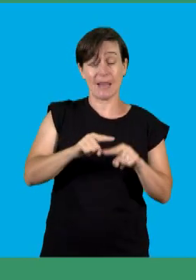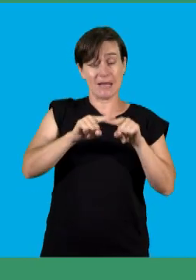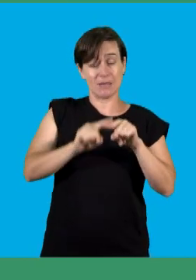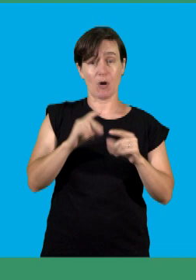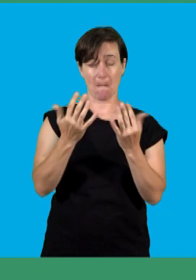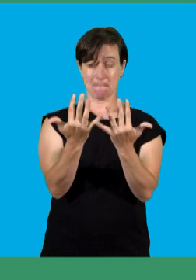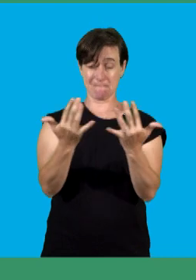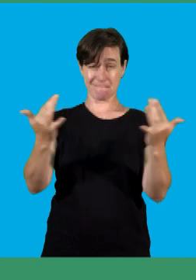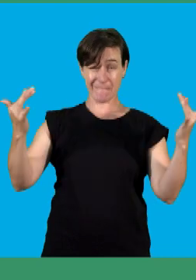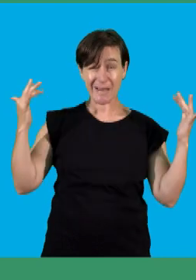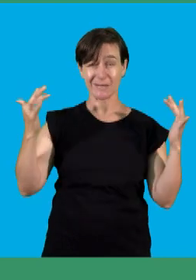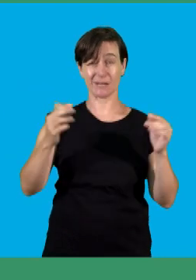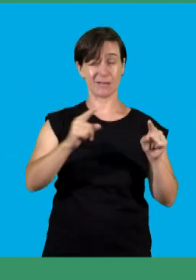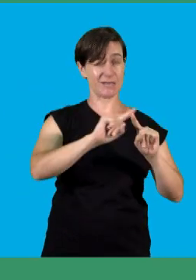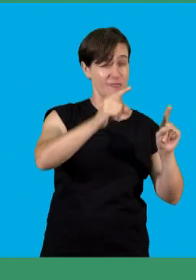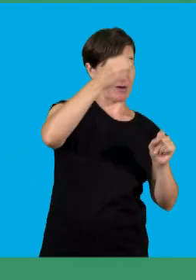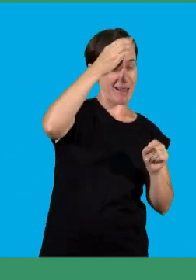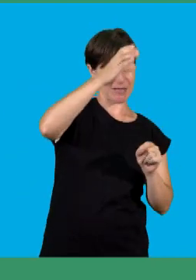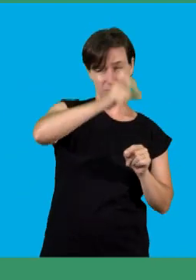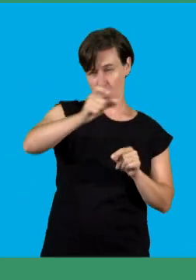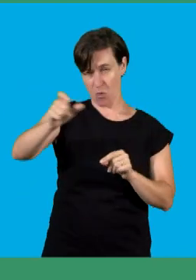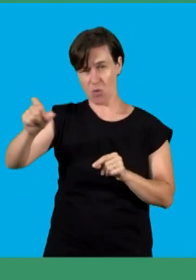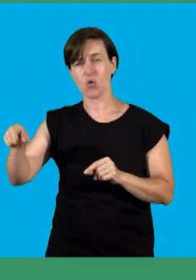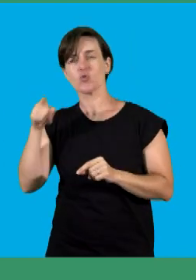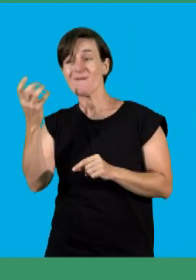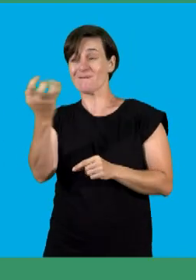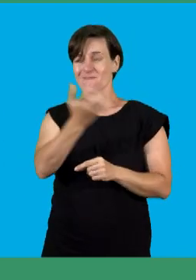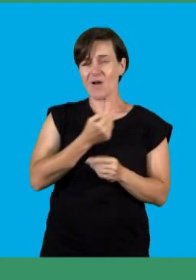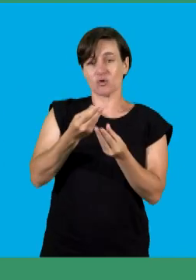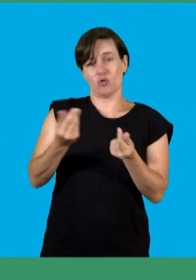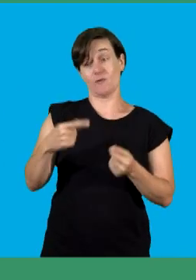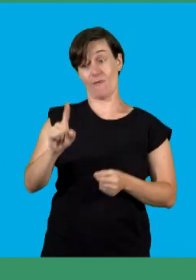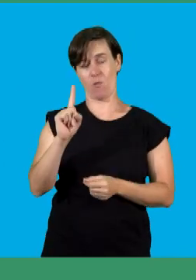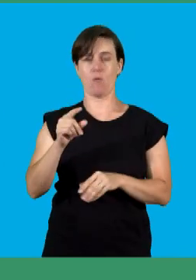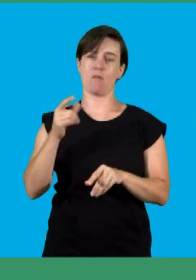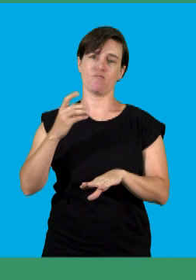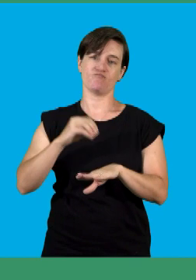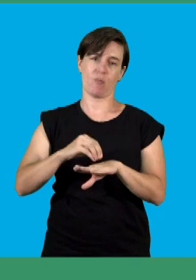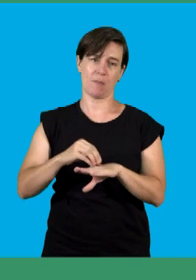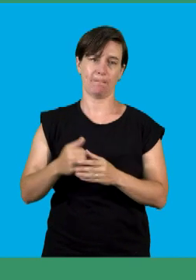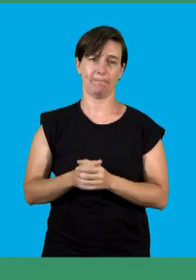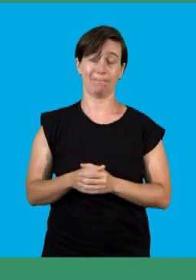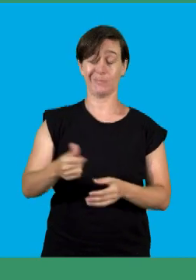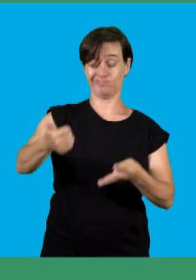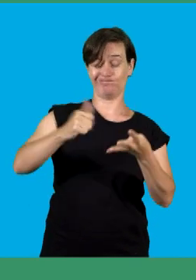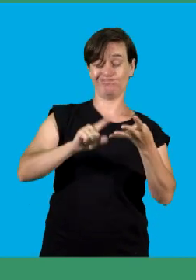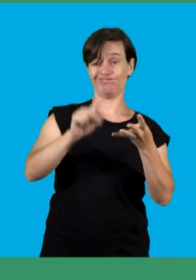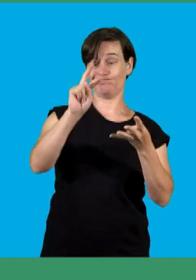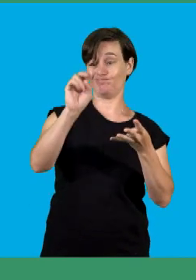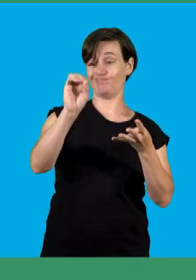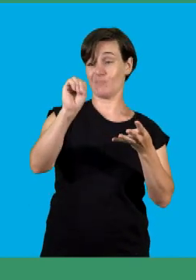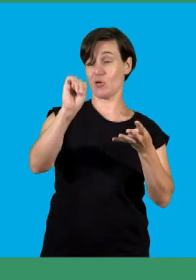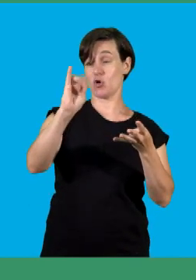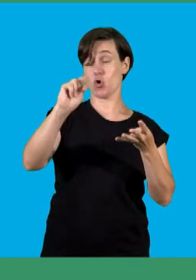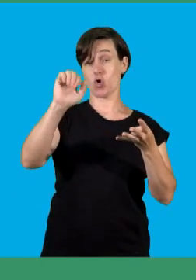on a panel of experts to find a solution to a problem. Lastly, we'll be looking at